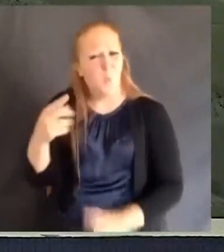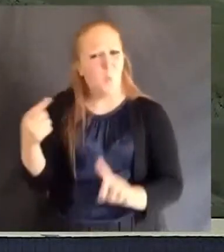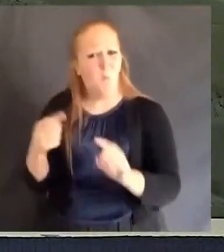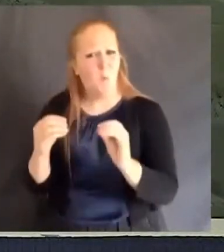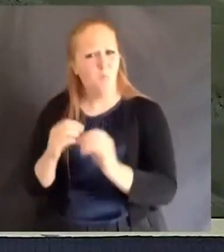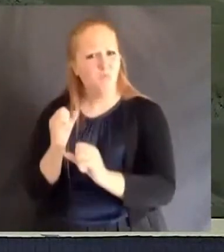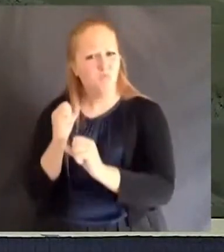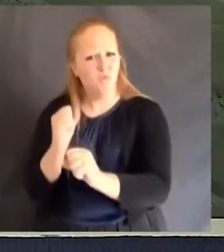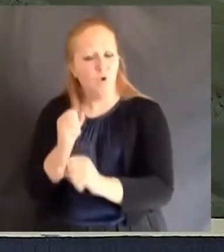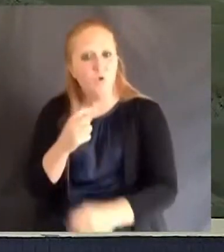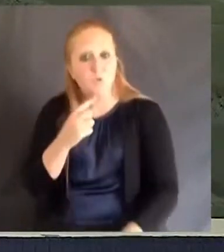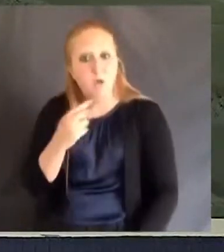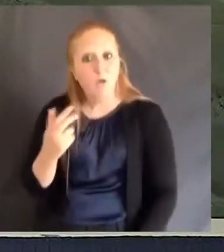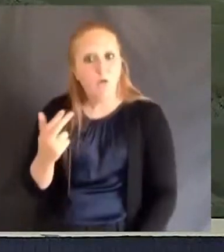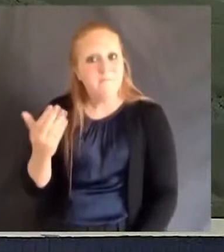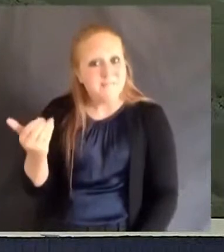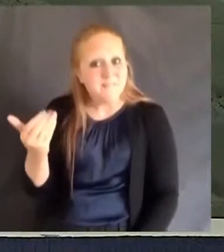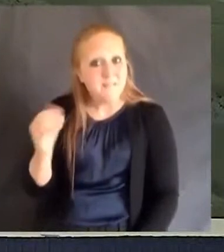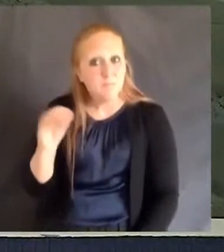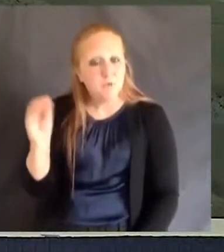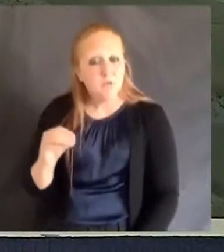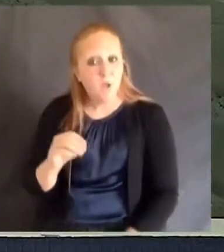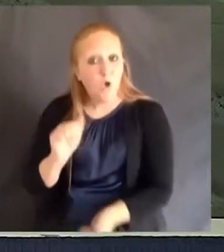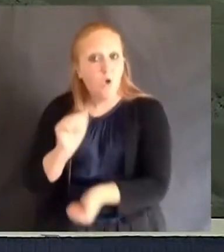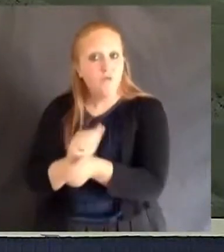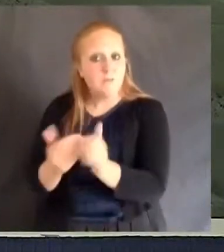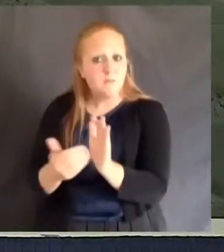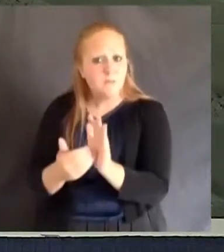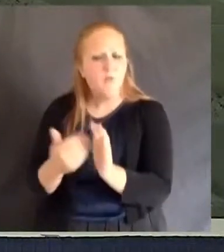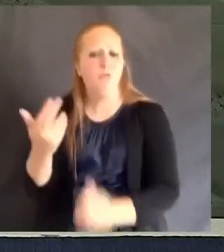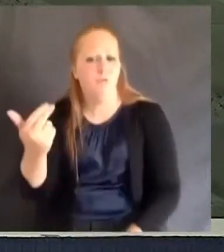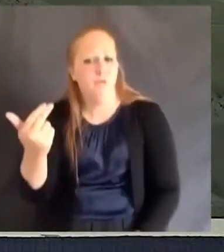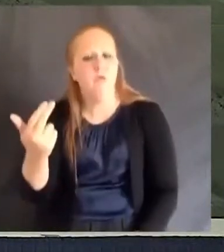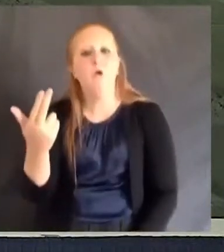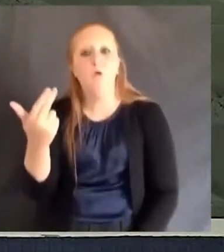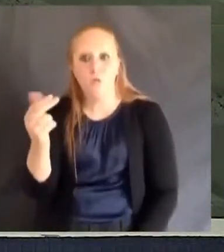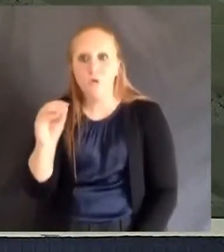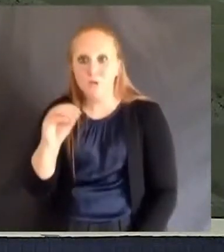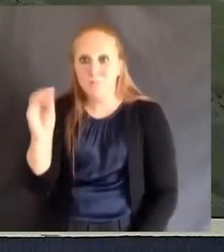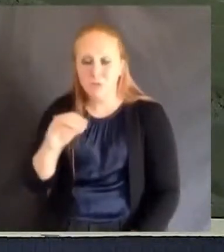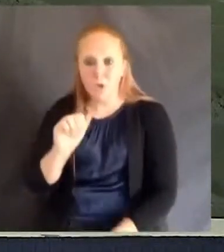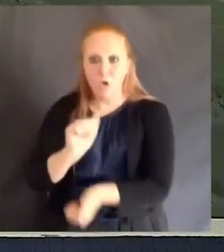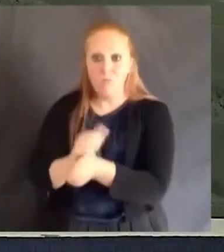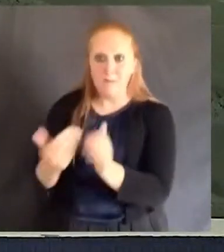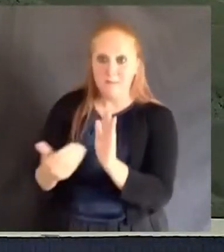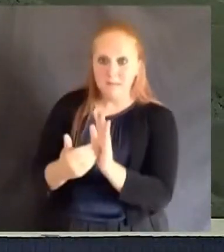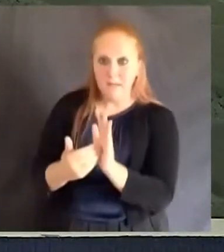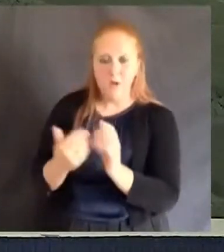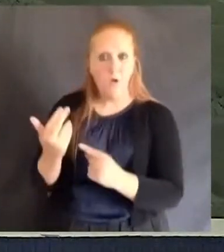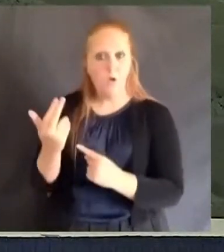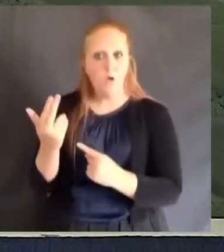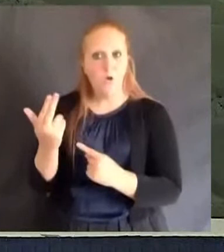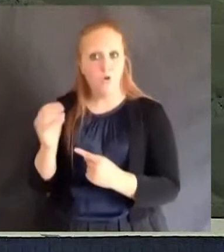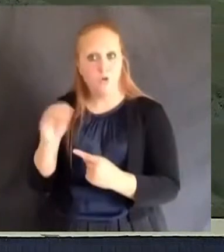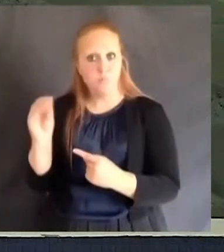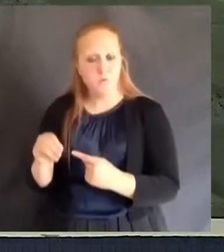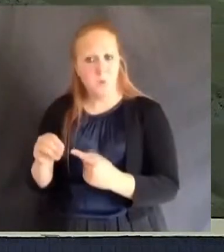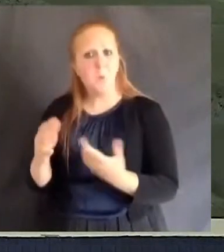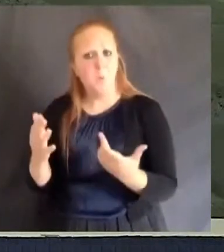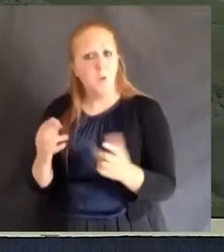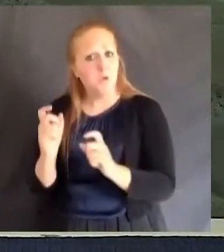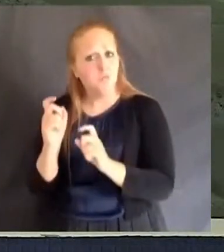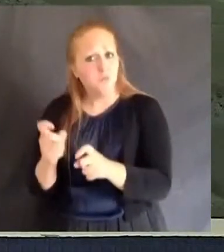saying 15% were rearrested. 13% were rearrested. Well, then those 13% contributed, right?